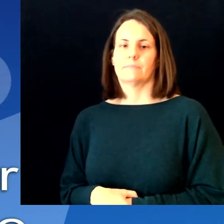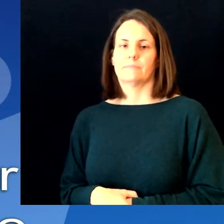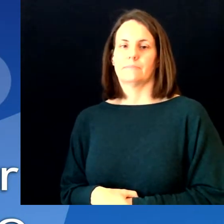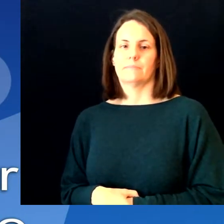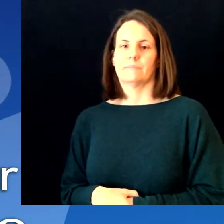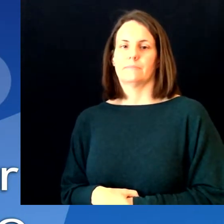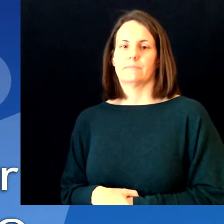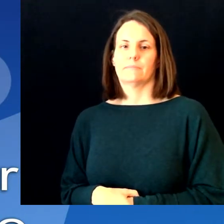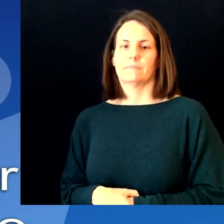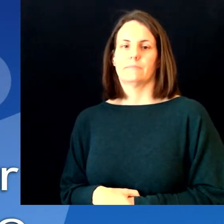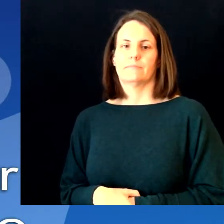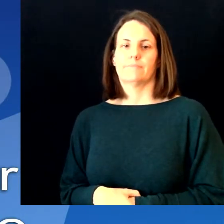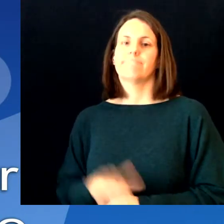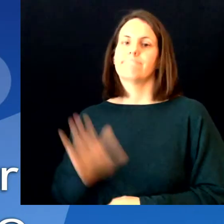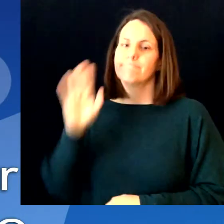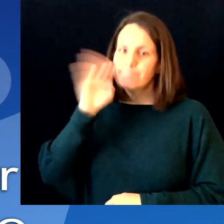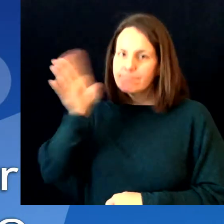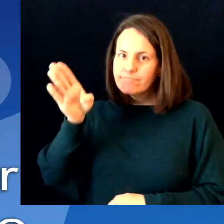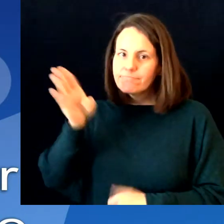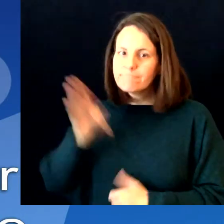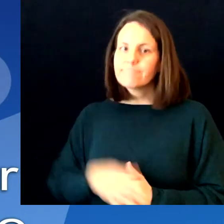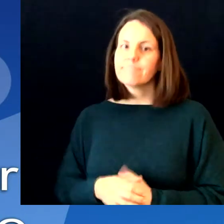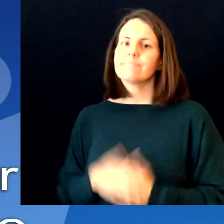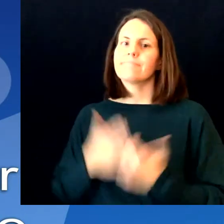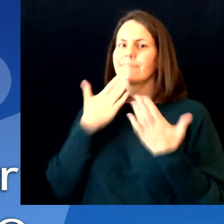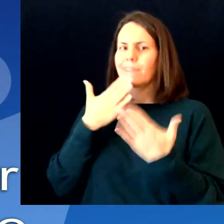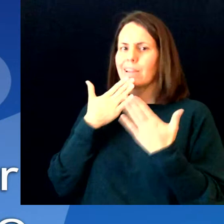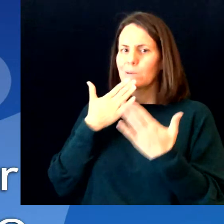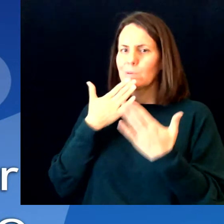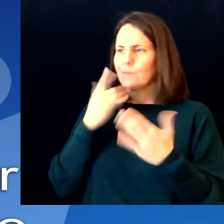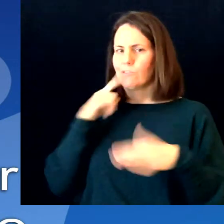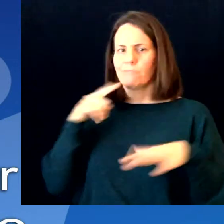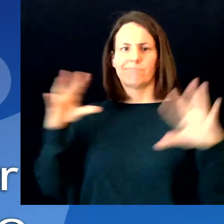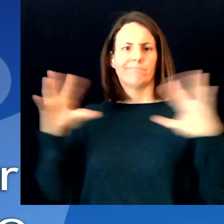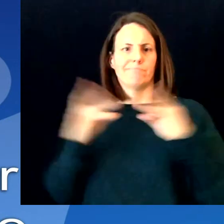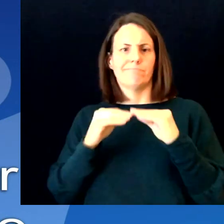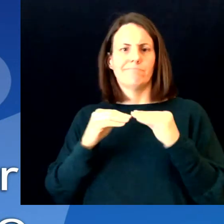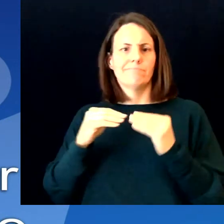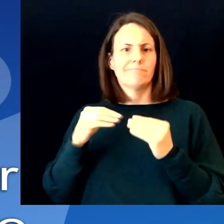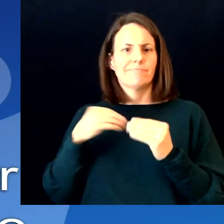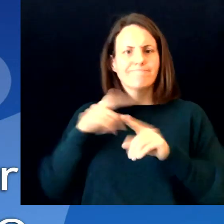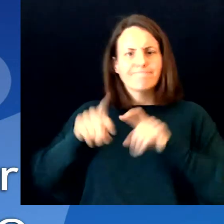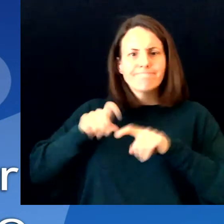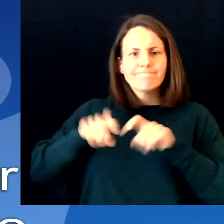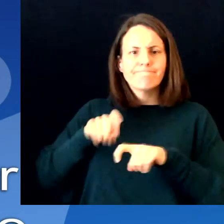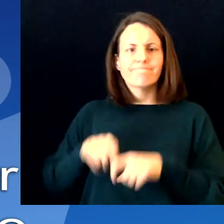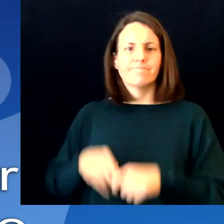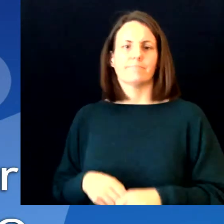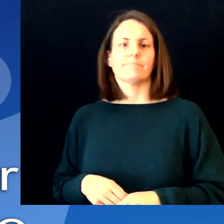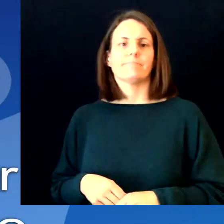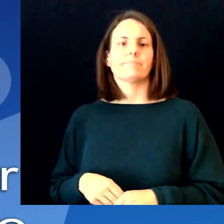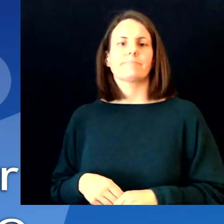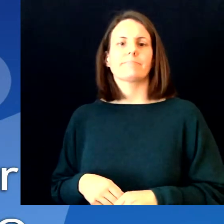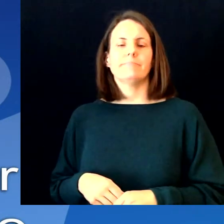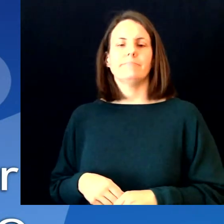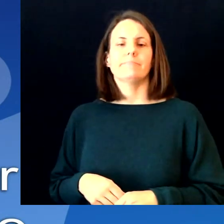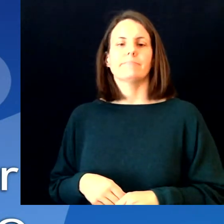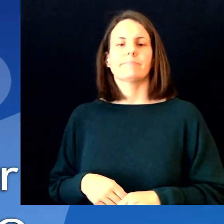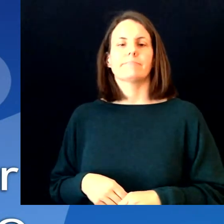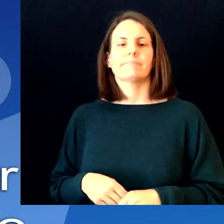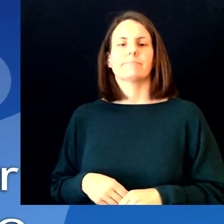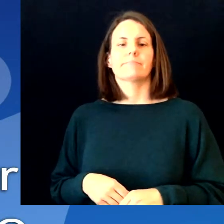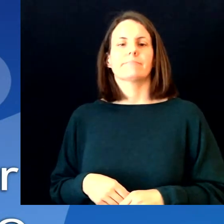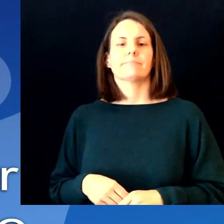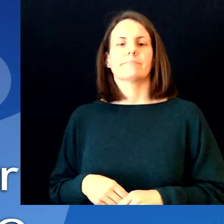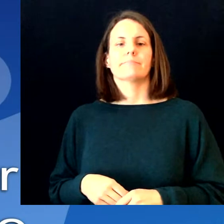Hi, thanks for holding this. Just was wondering, can you talk a little bit about the impact of the National Guard deployment